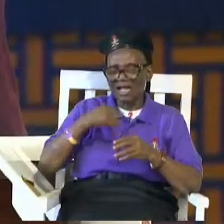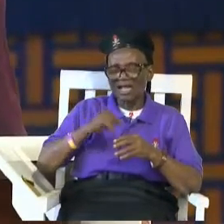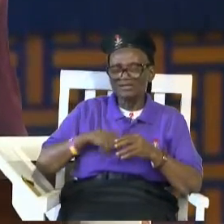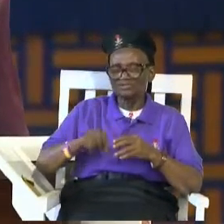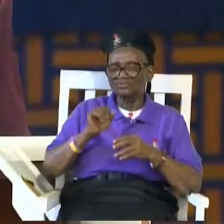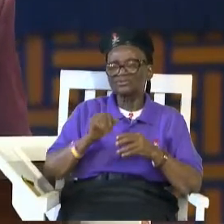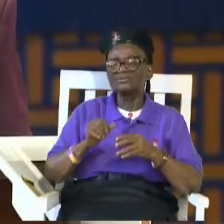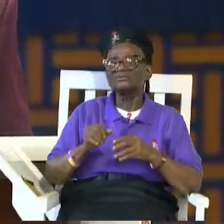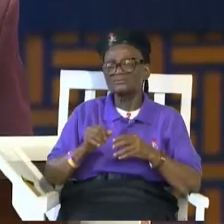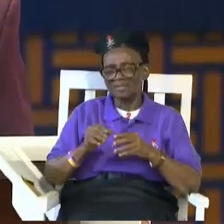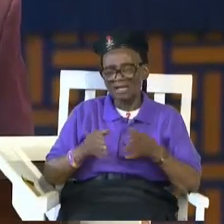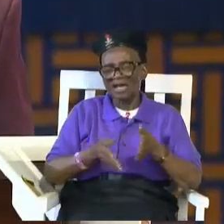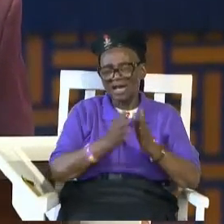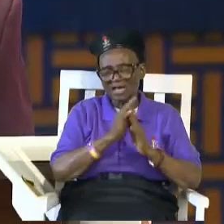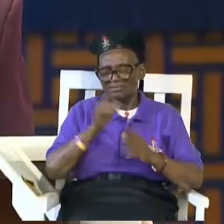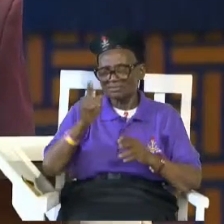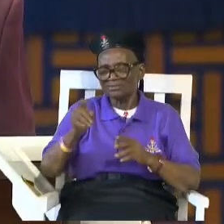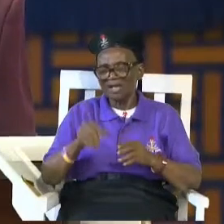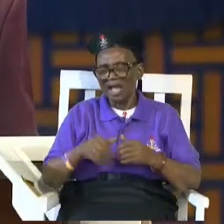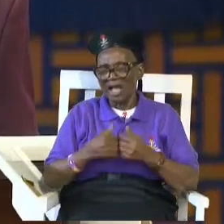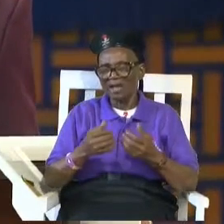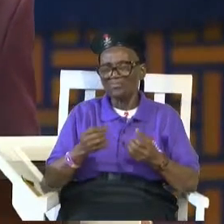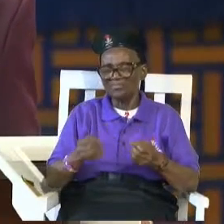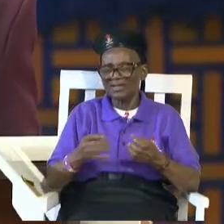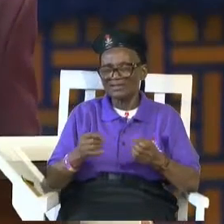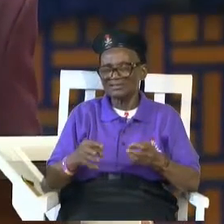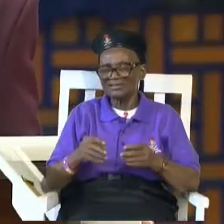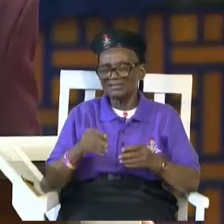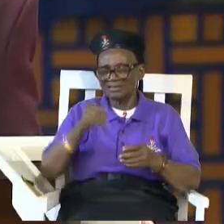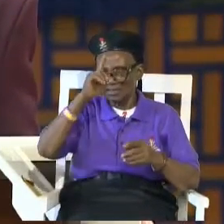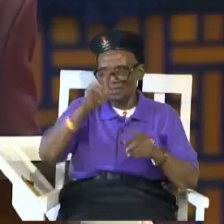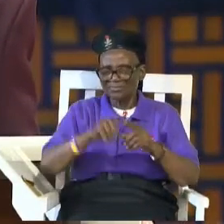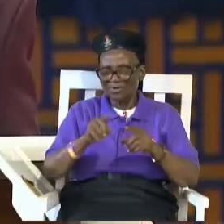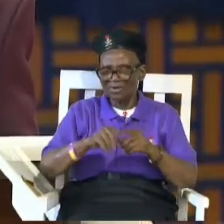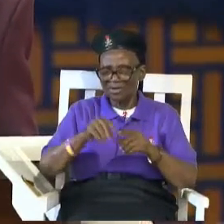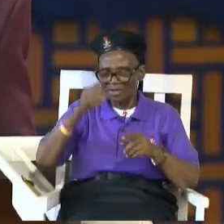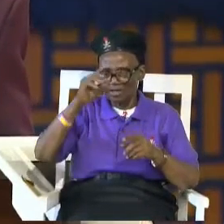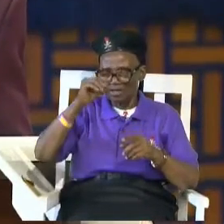How many boyfriends have you beside your husband? She says six.